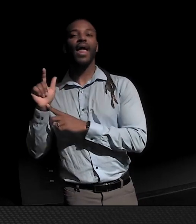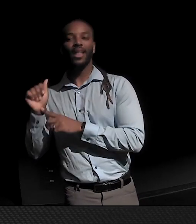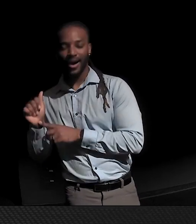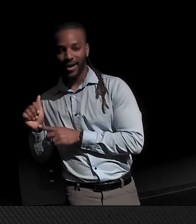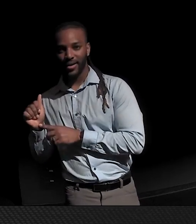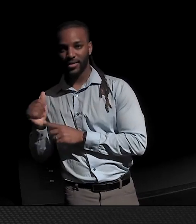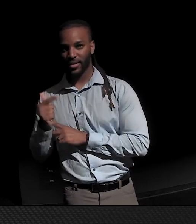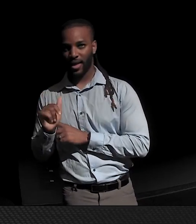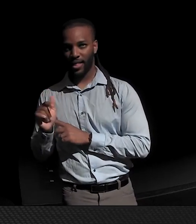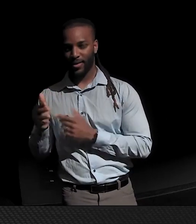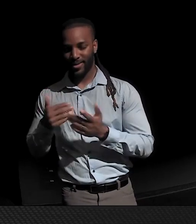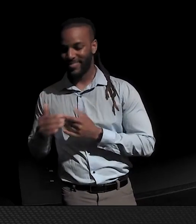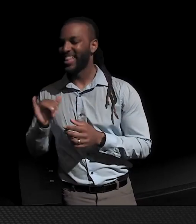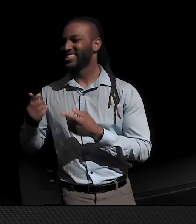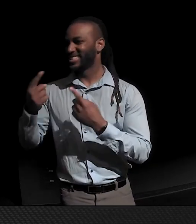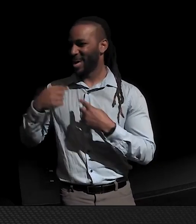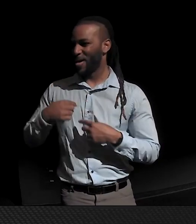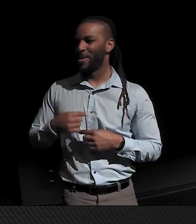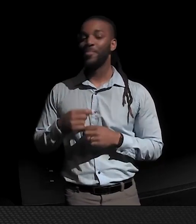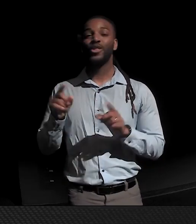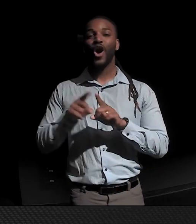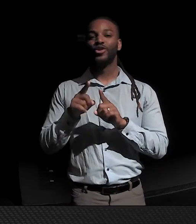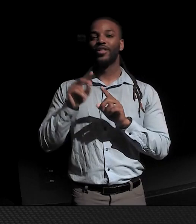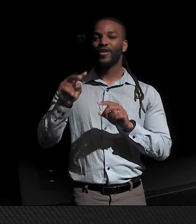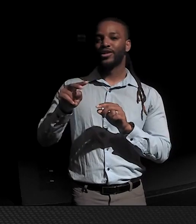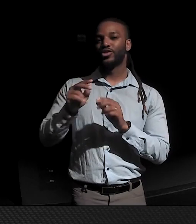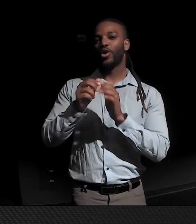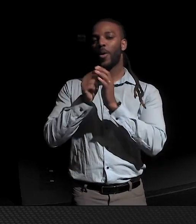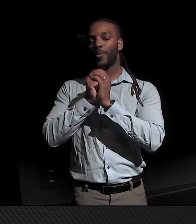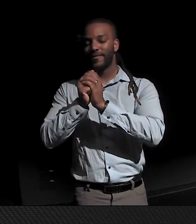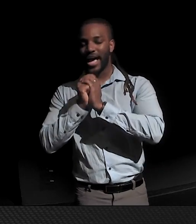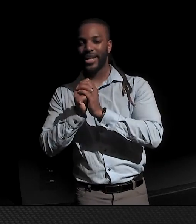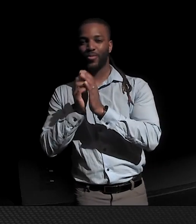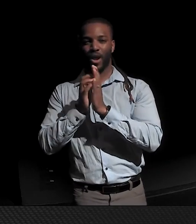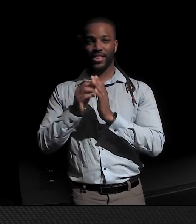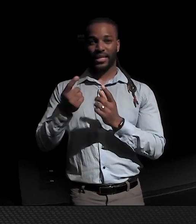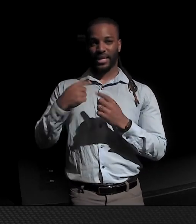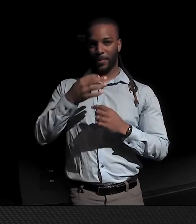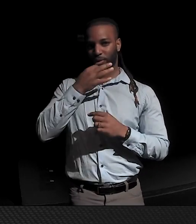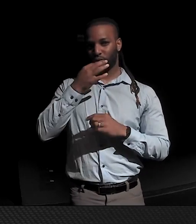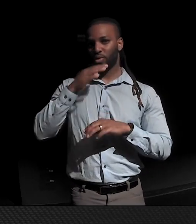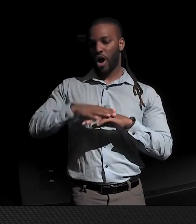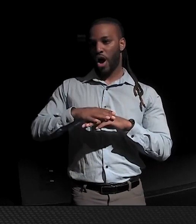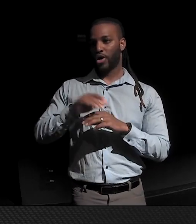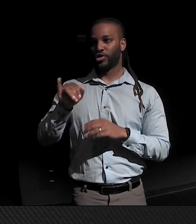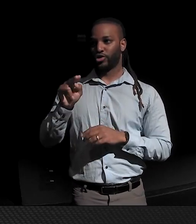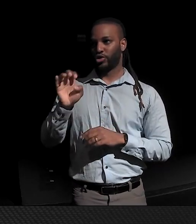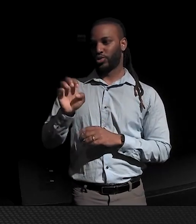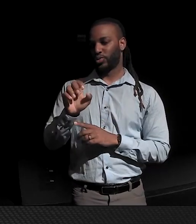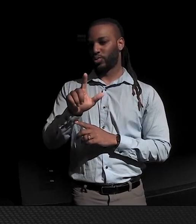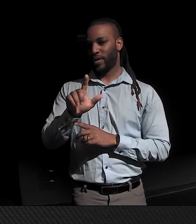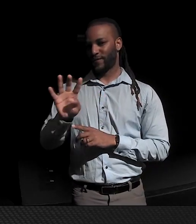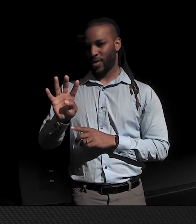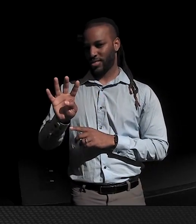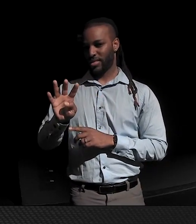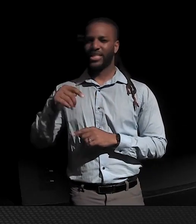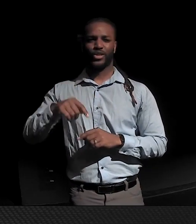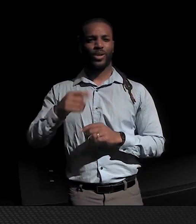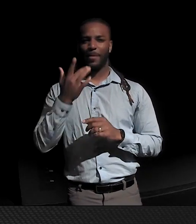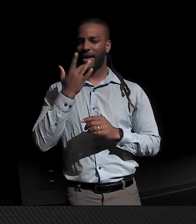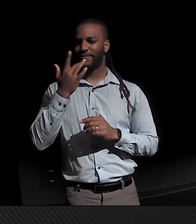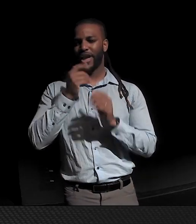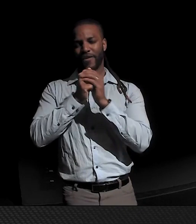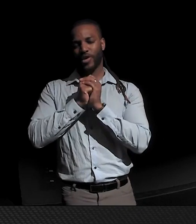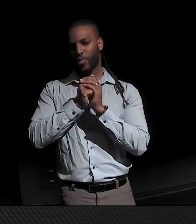coming. And also looking forward to prophetic prayer and communion that's coming soon on June 24th. These are one of my